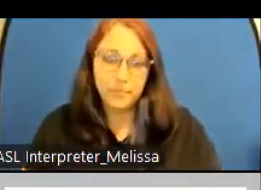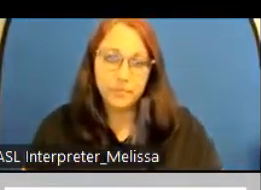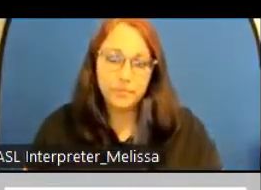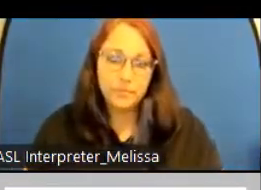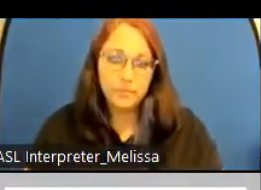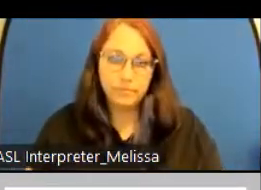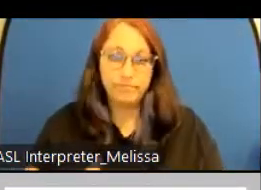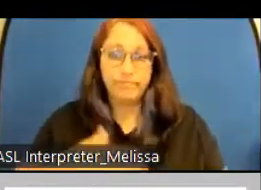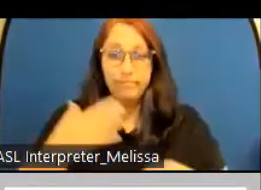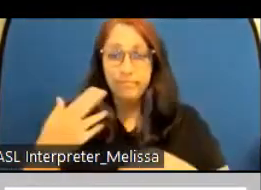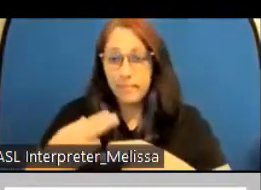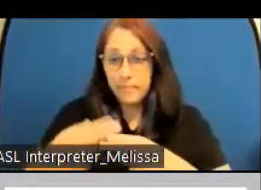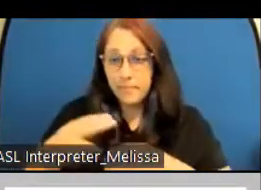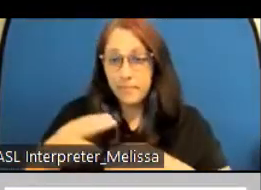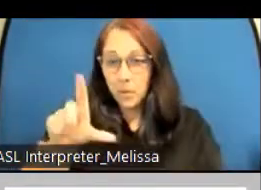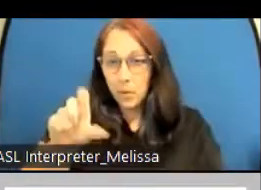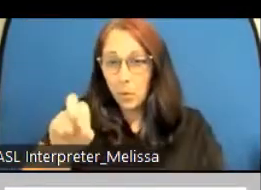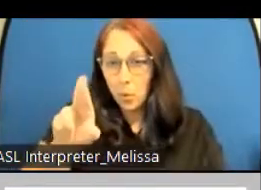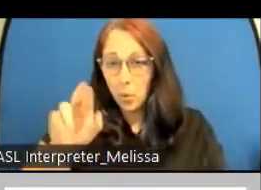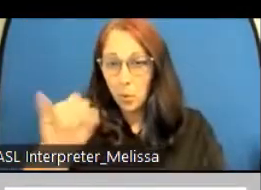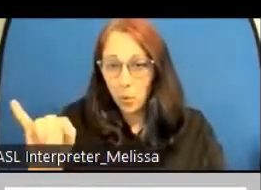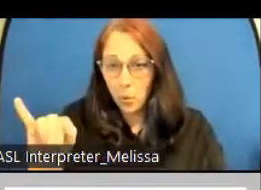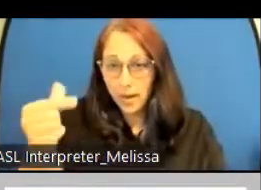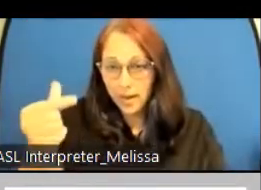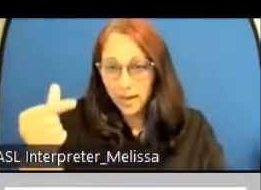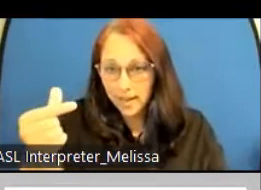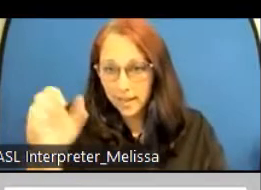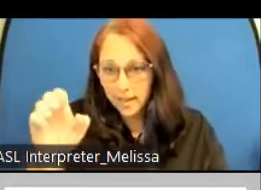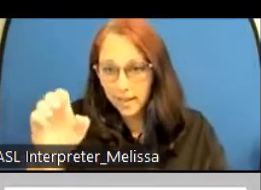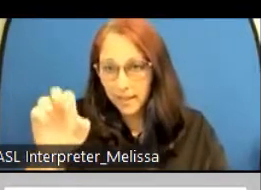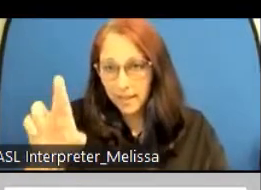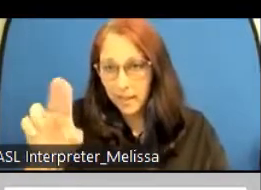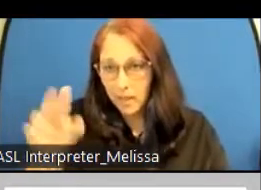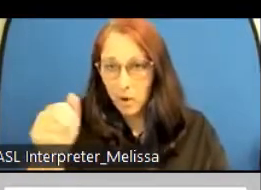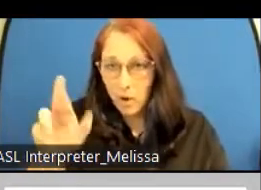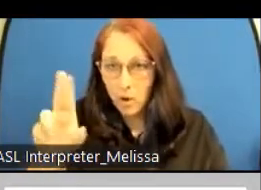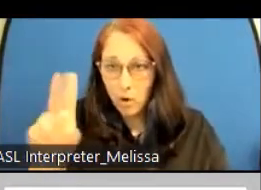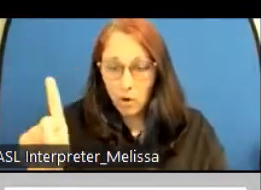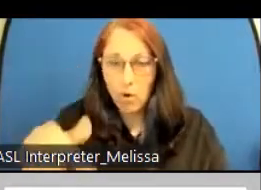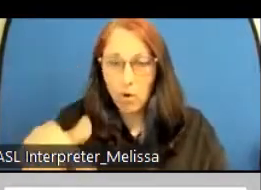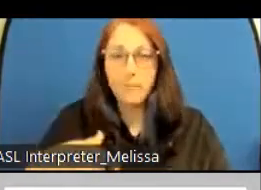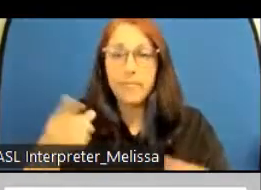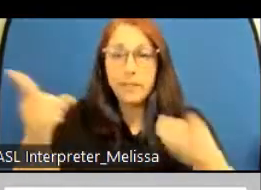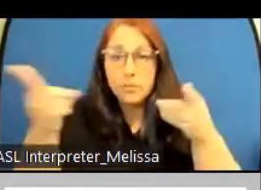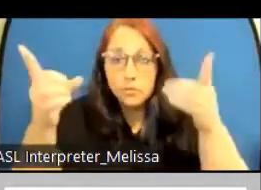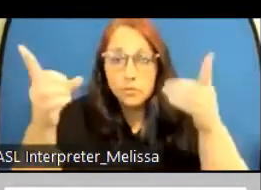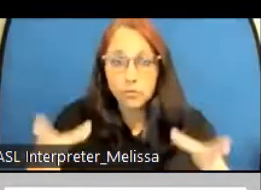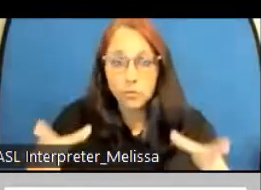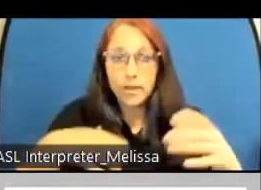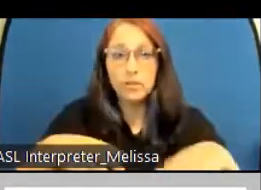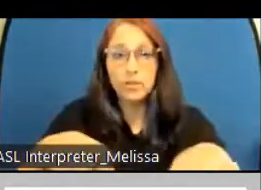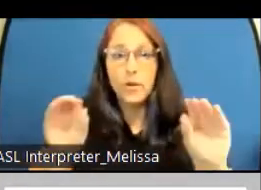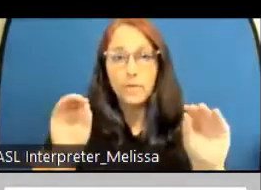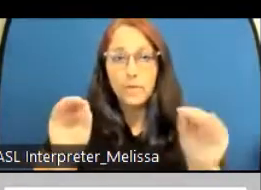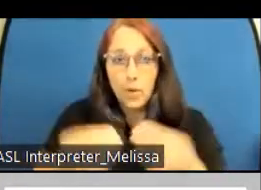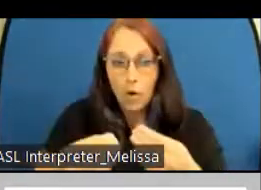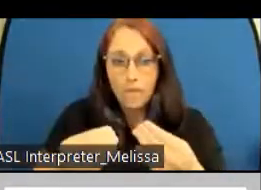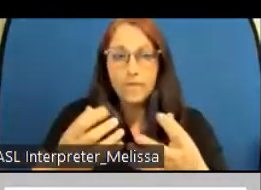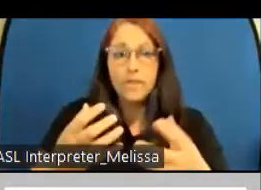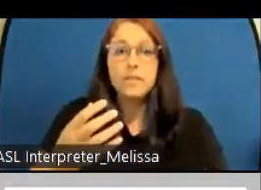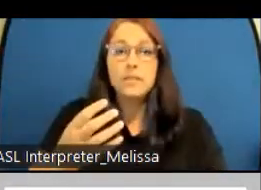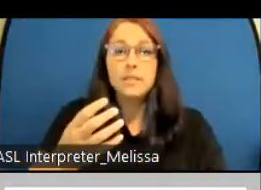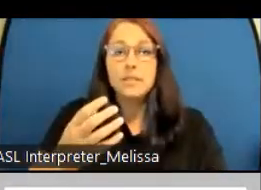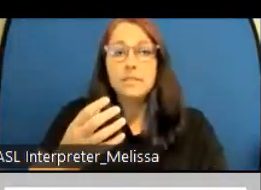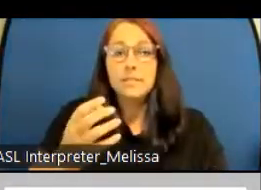My name is Lori Gerhardt. I'm the Director of the Office of Interagency Innovation at the U.S. Administration for Community Living,